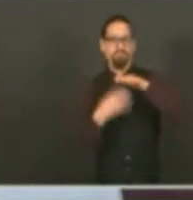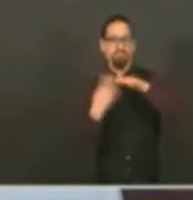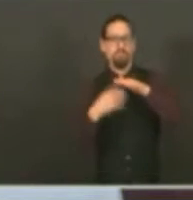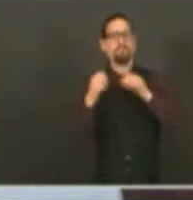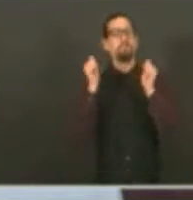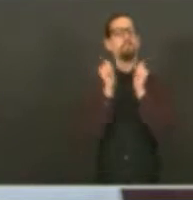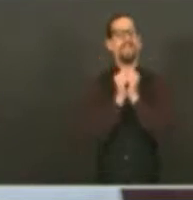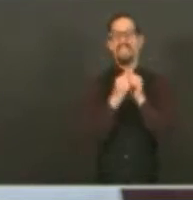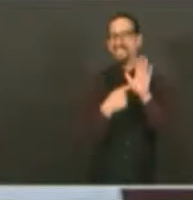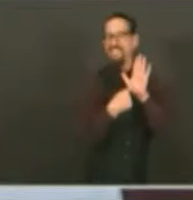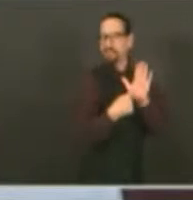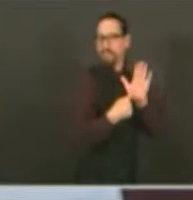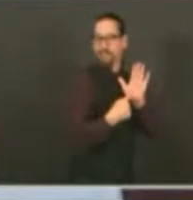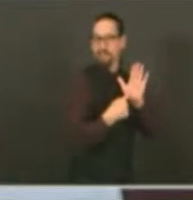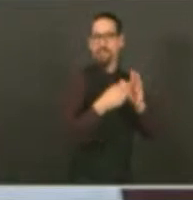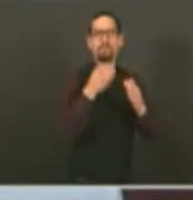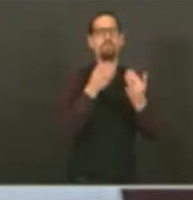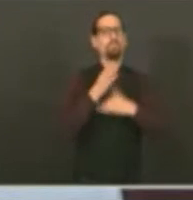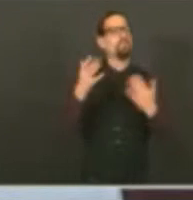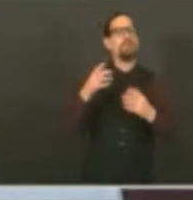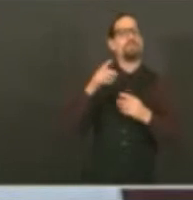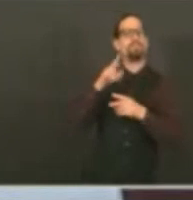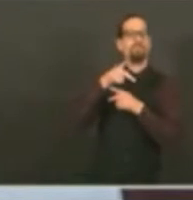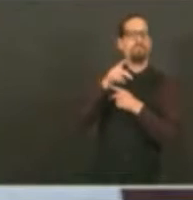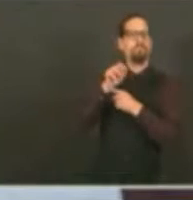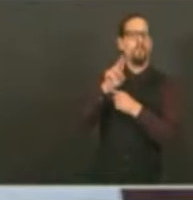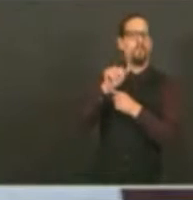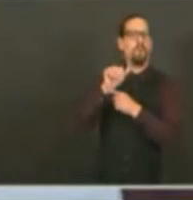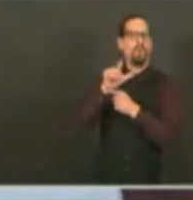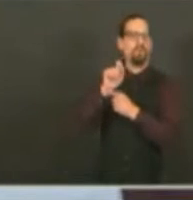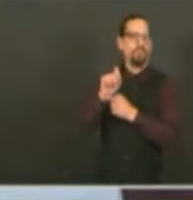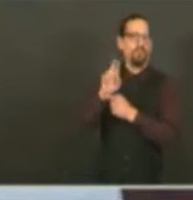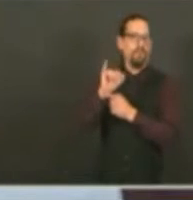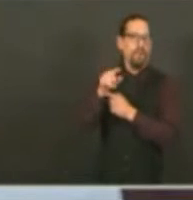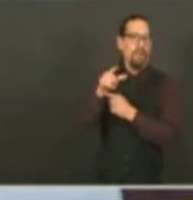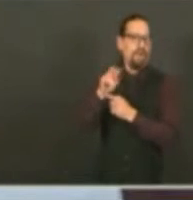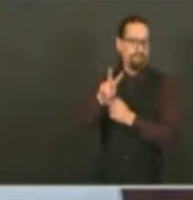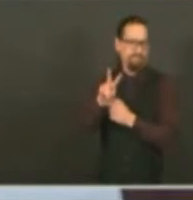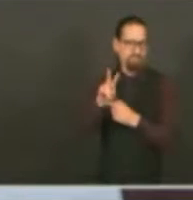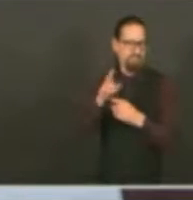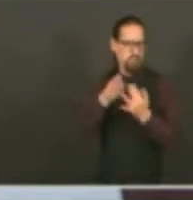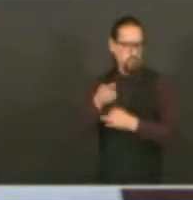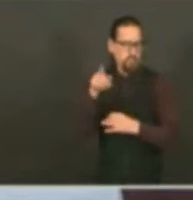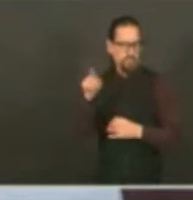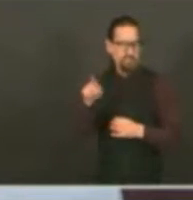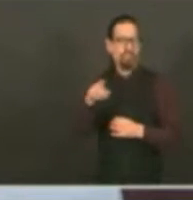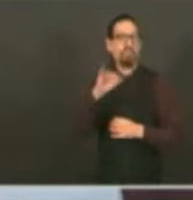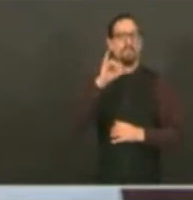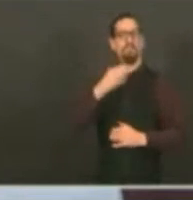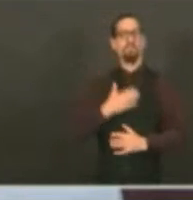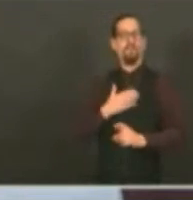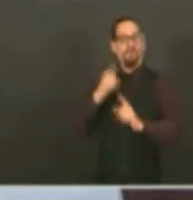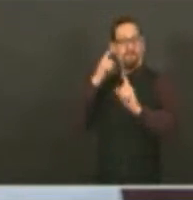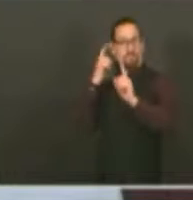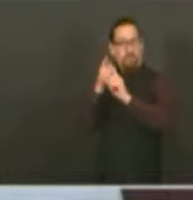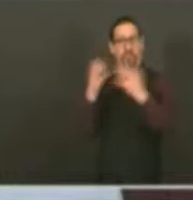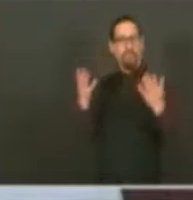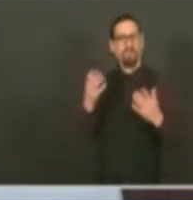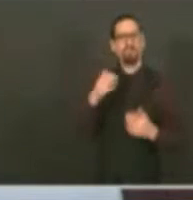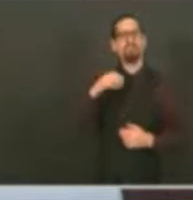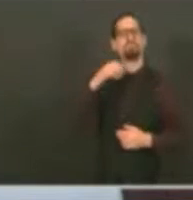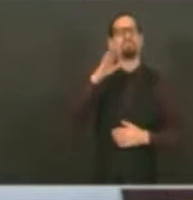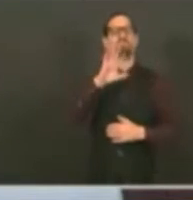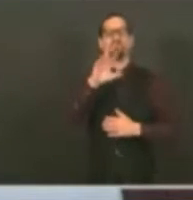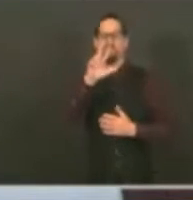portal.ri.gov. A few weeks ago, I said that by today, I wanted to be at 3,000. We are way past that, and